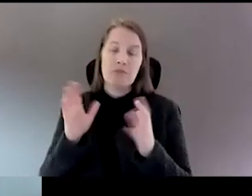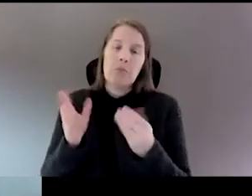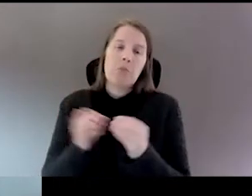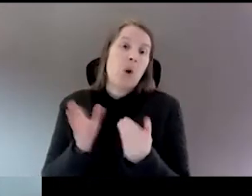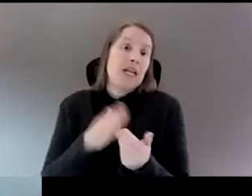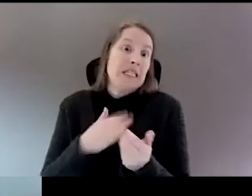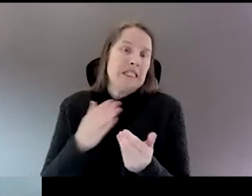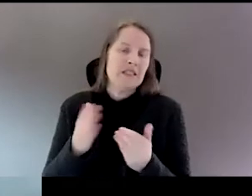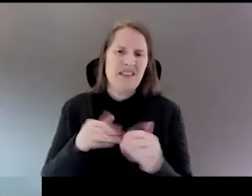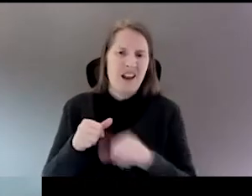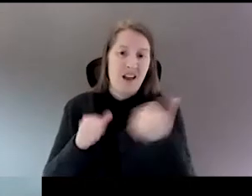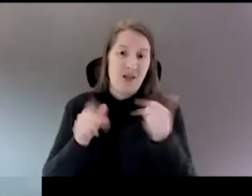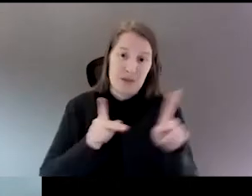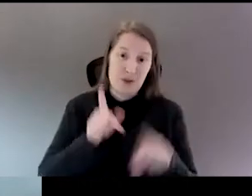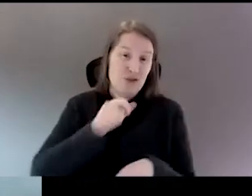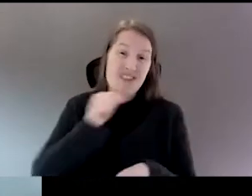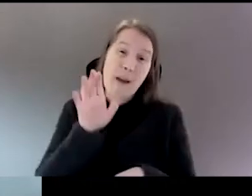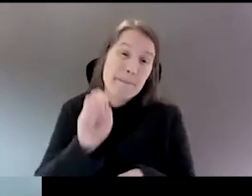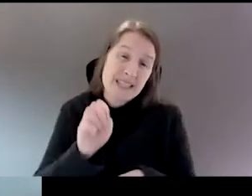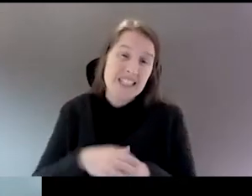But it's true,